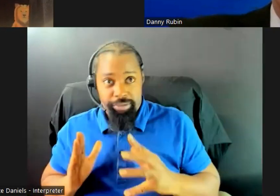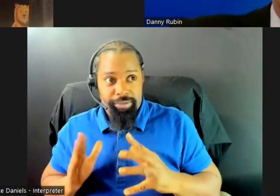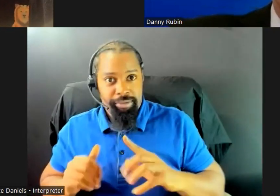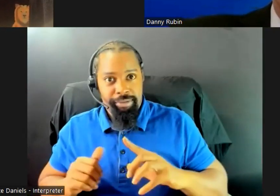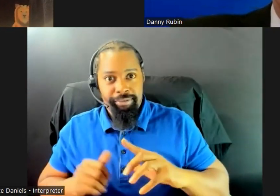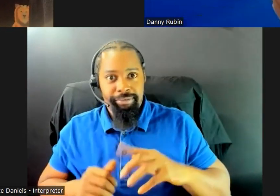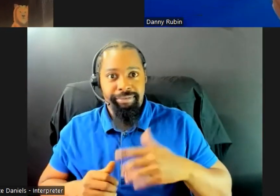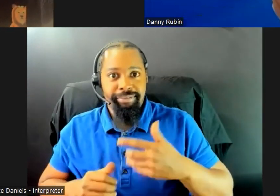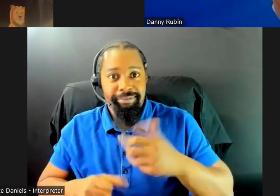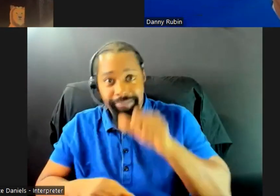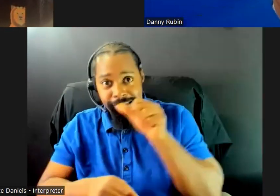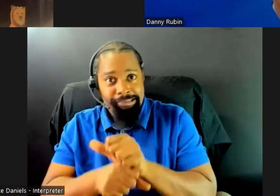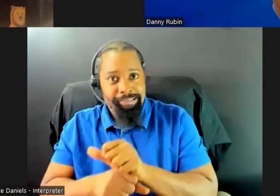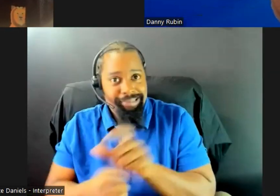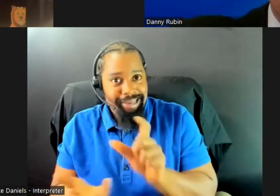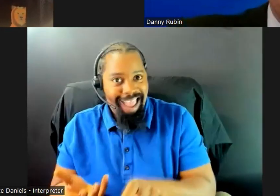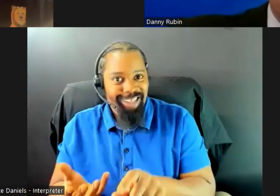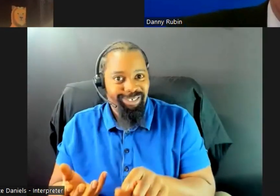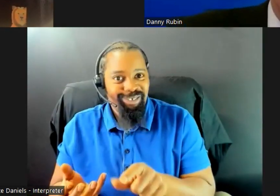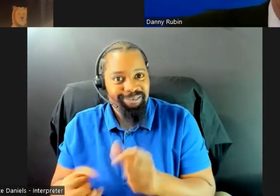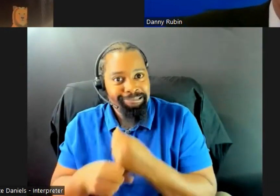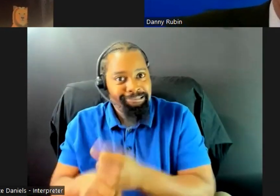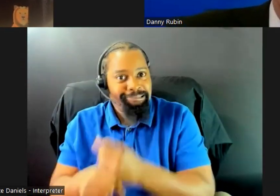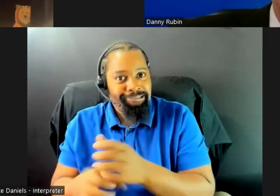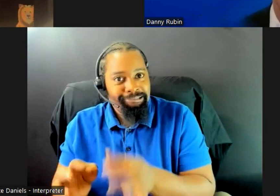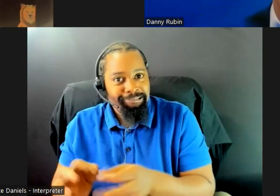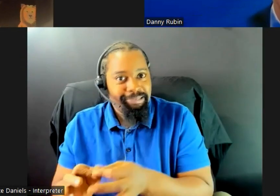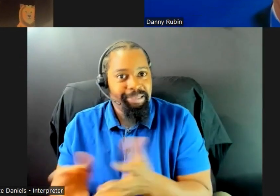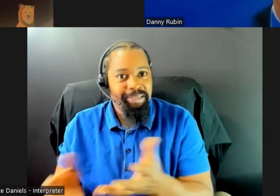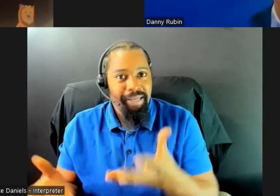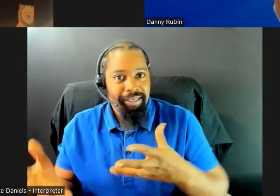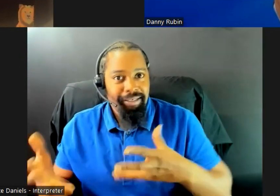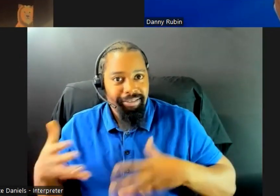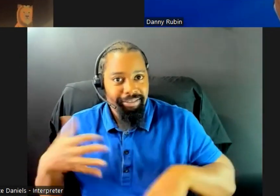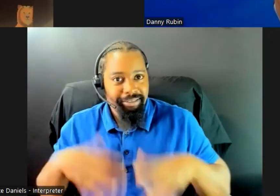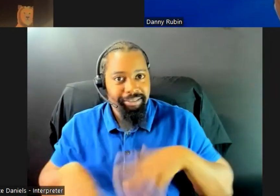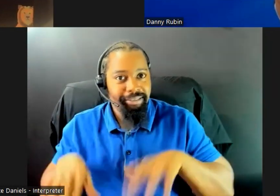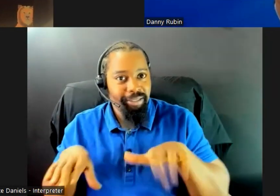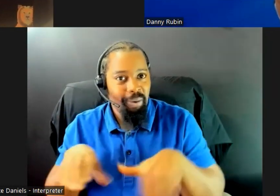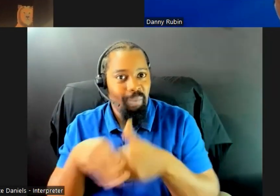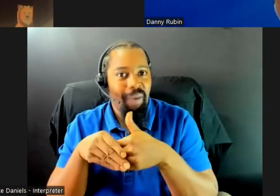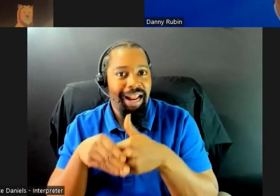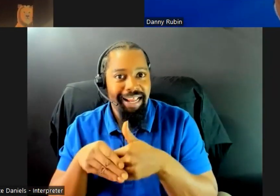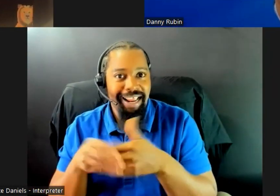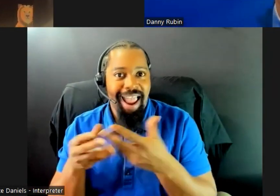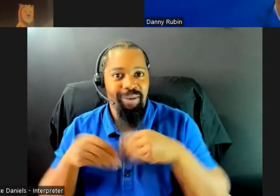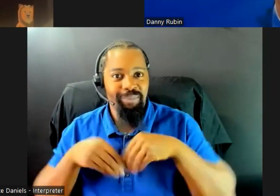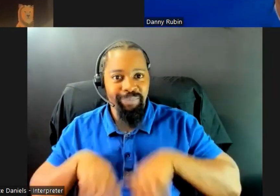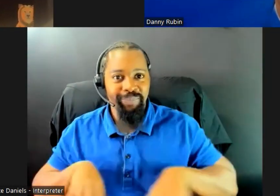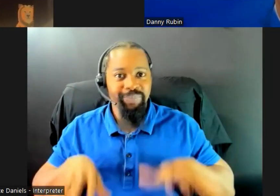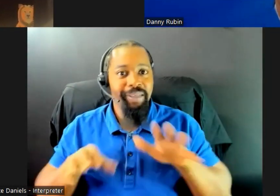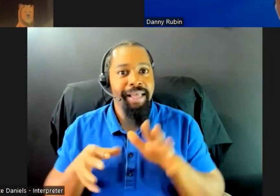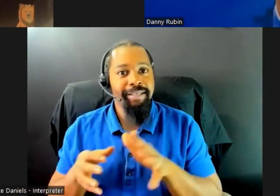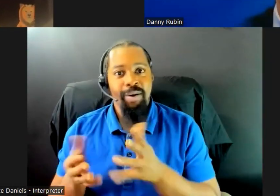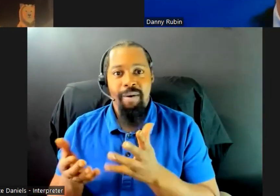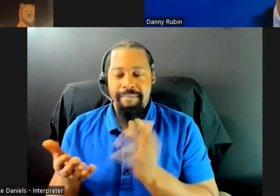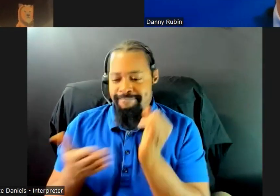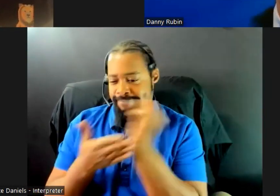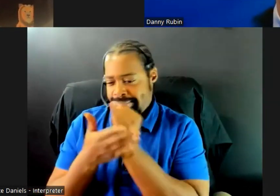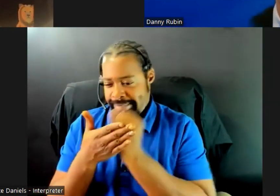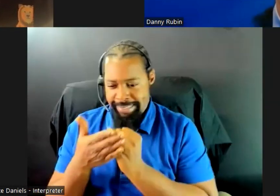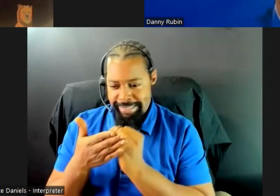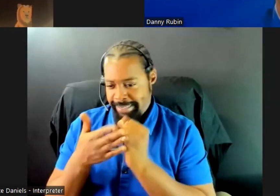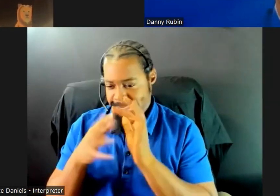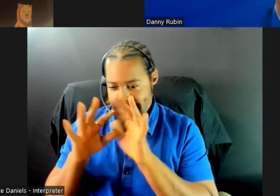and my fashion design teacher was pretty shocked with what I presented. And I told him that,